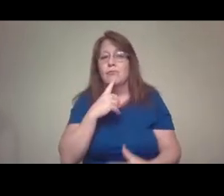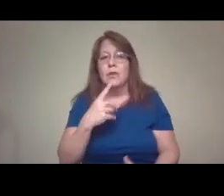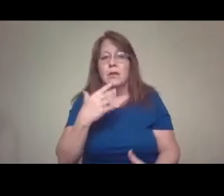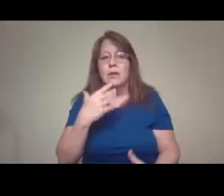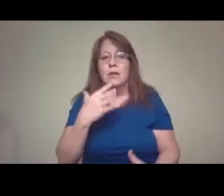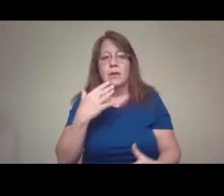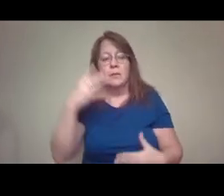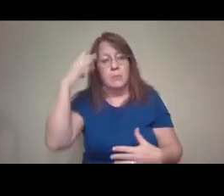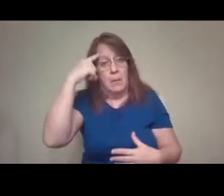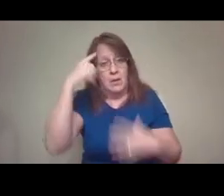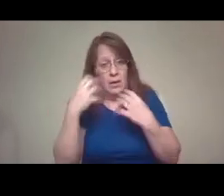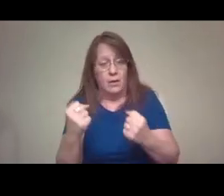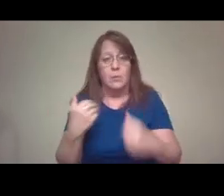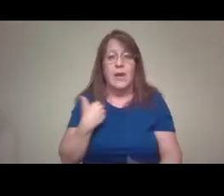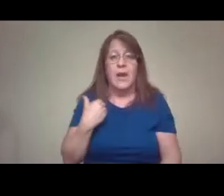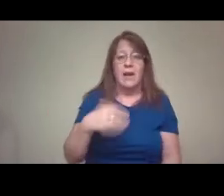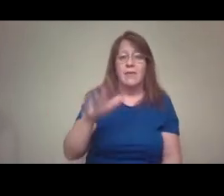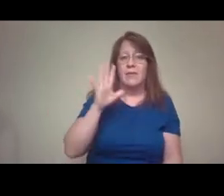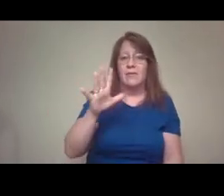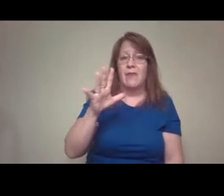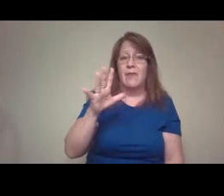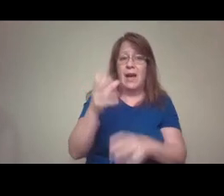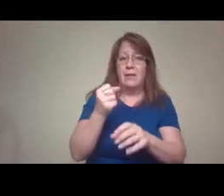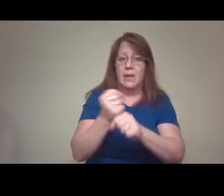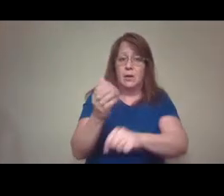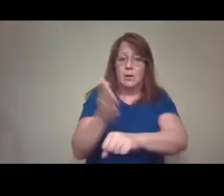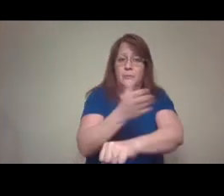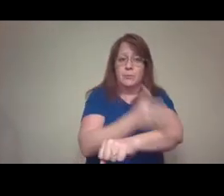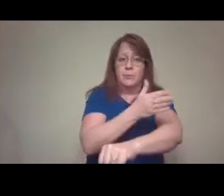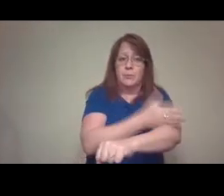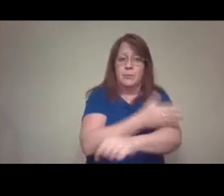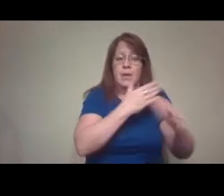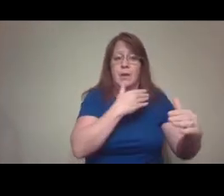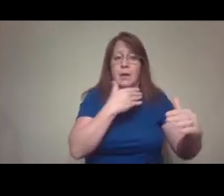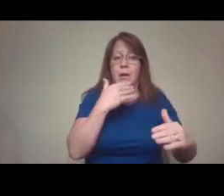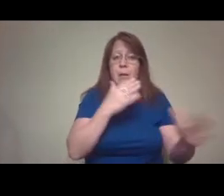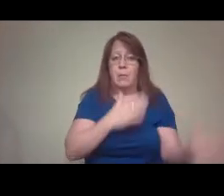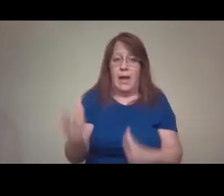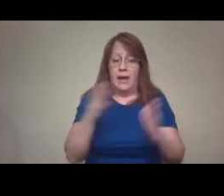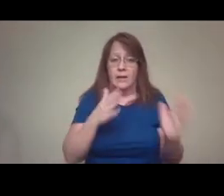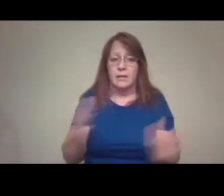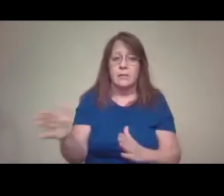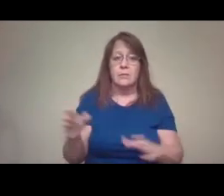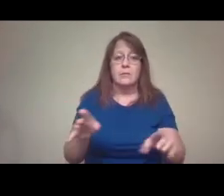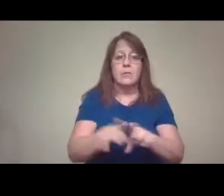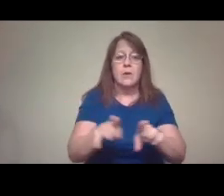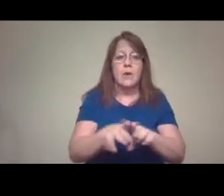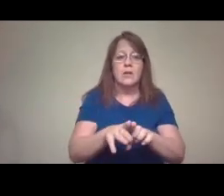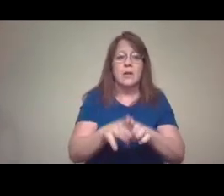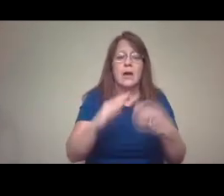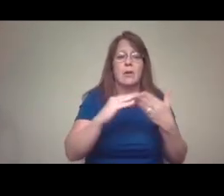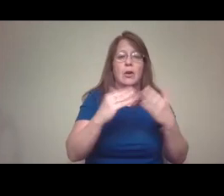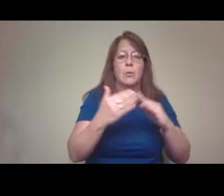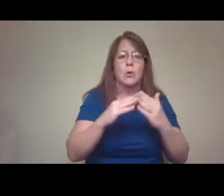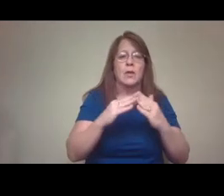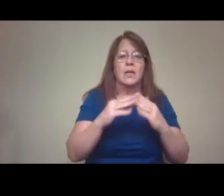Broomfield, we have a 5-year behavioral health improvement plan, and we also have a Communities That Care coalition. And both of these are